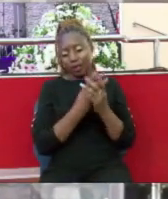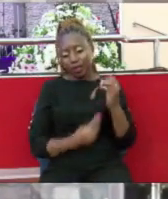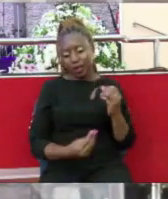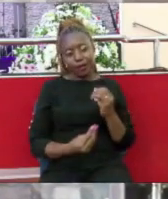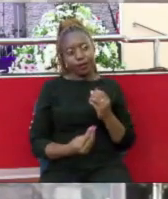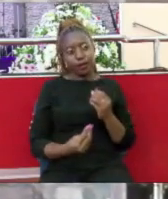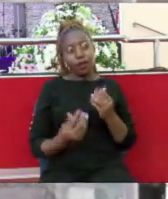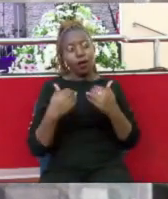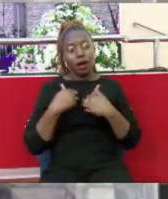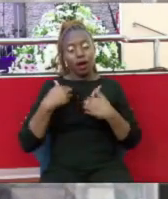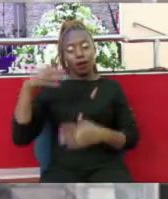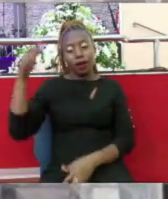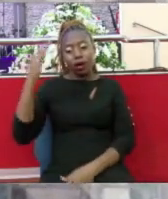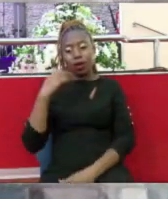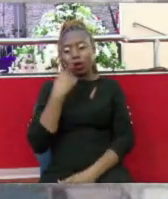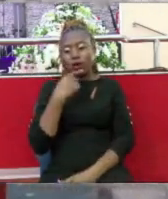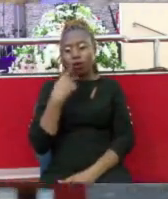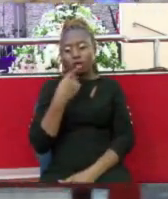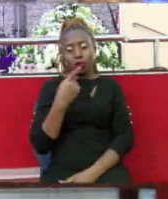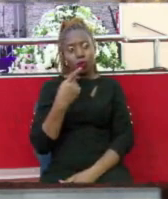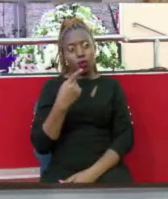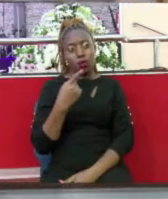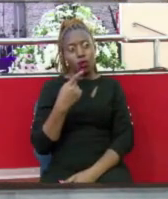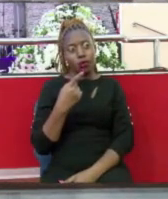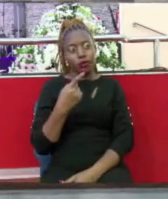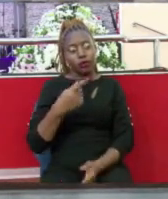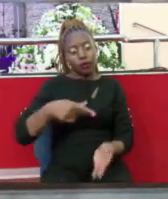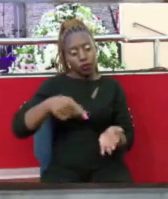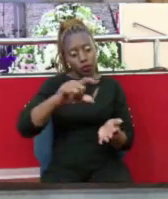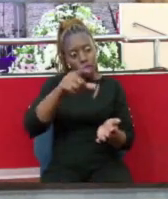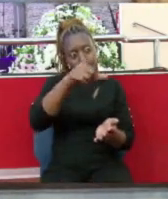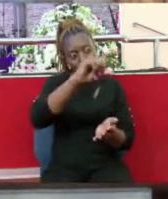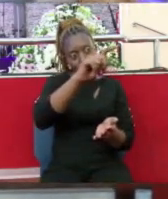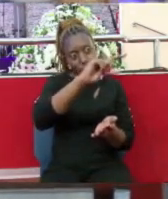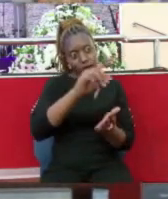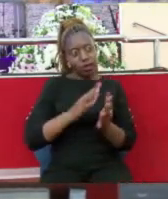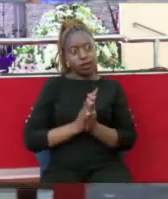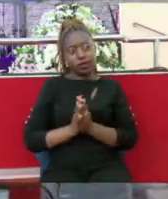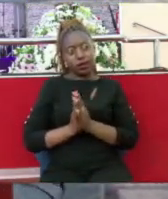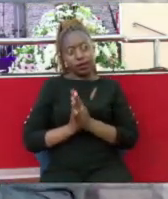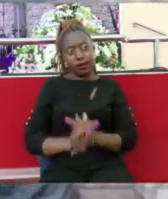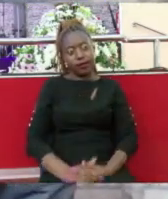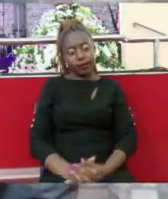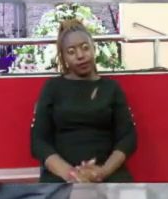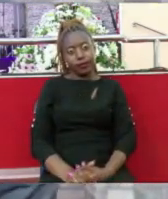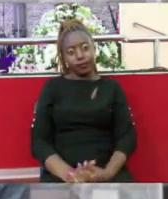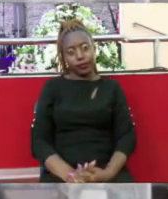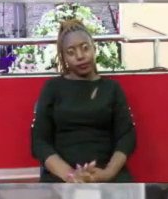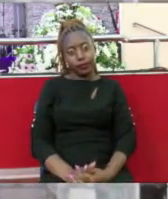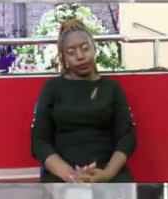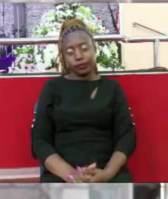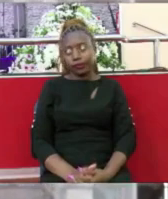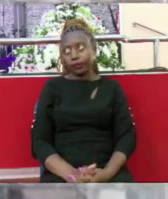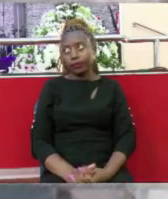a God who does not work with addition sign, he works with the multiplication sign. Na Mungu ambaye hafanyi kazi na kuongeza tu ila tu ni